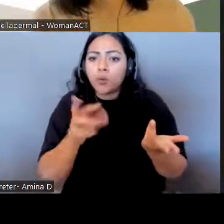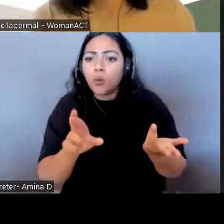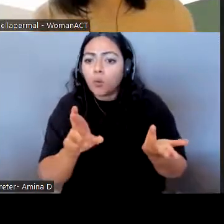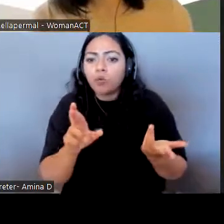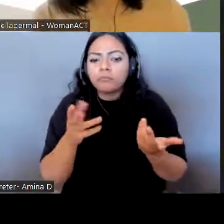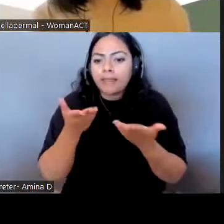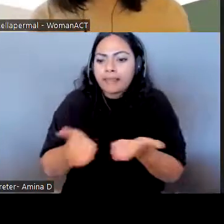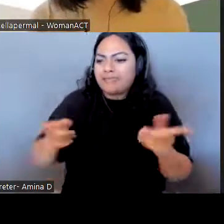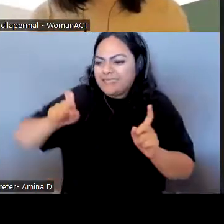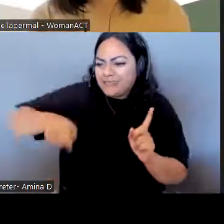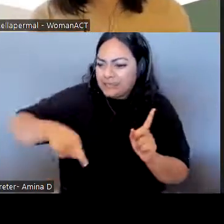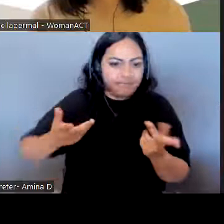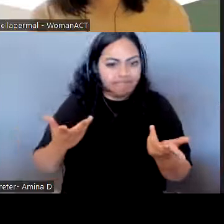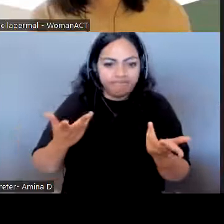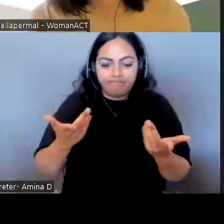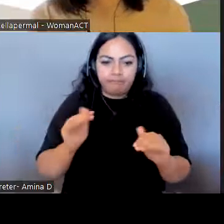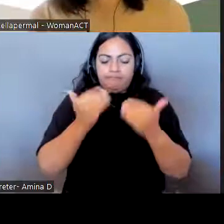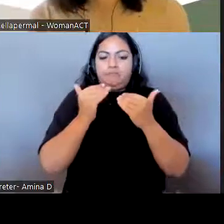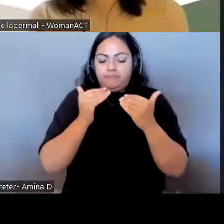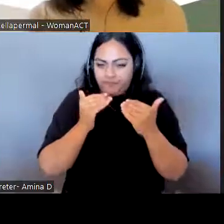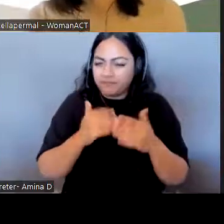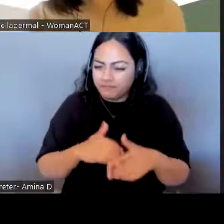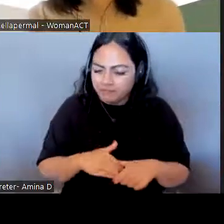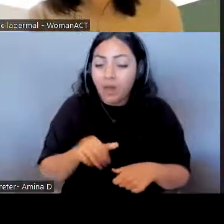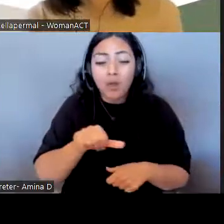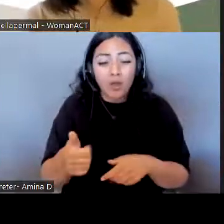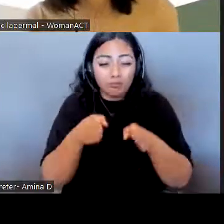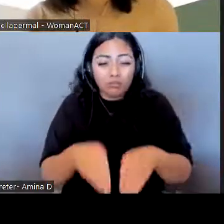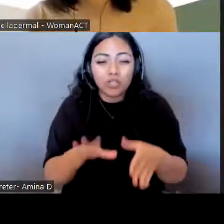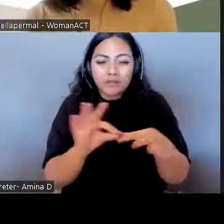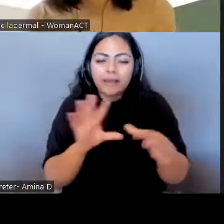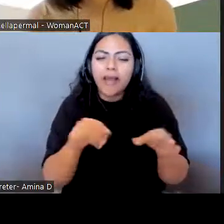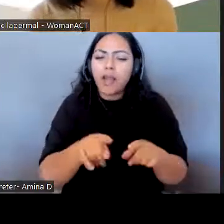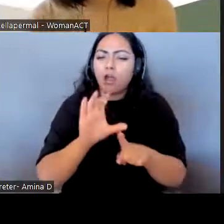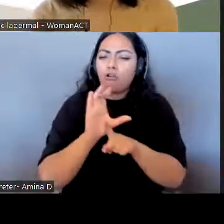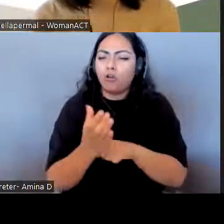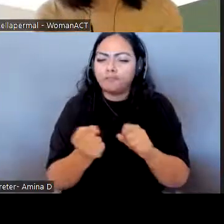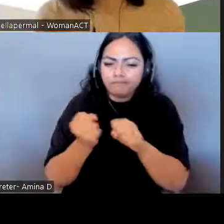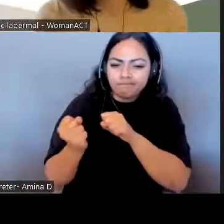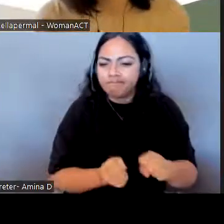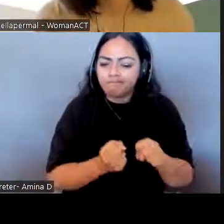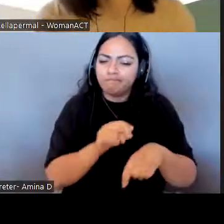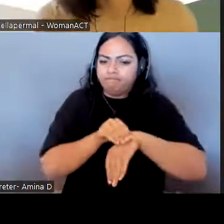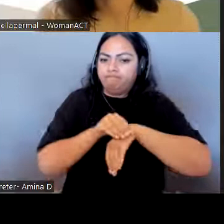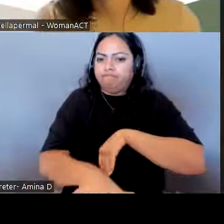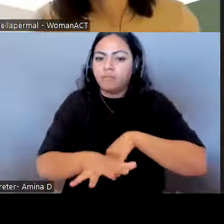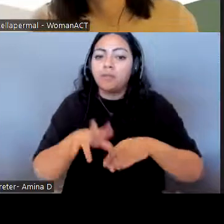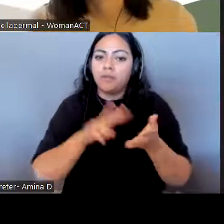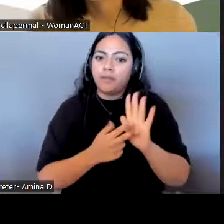necessities. Another way of speaking about it was very connected to cultural standards around obligations to